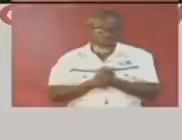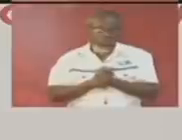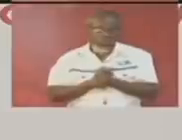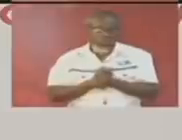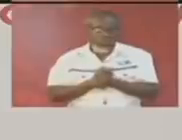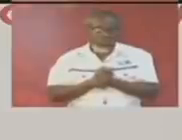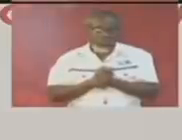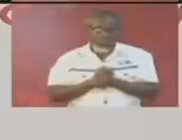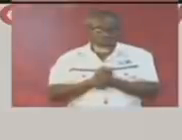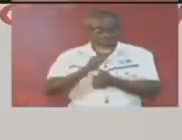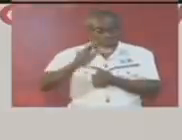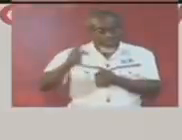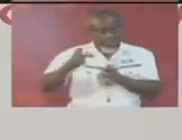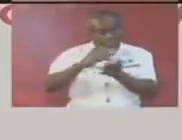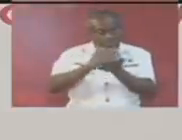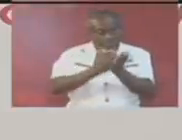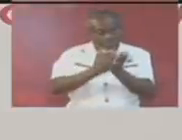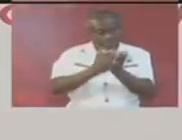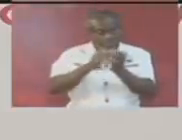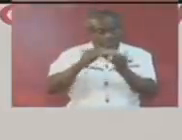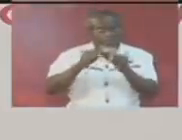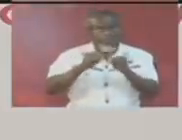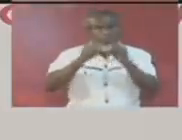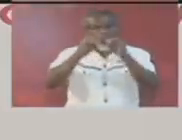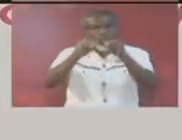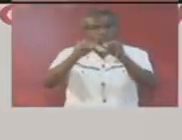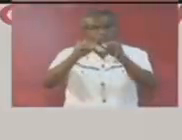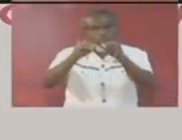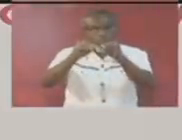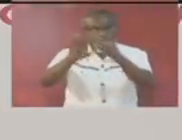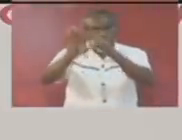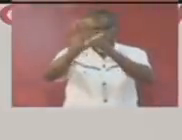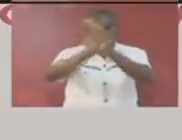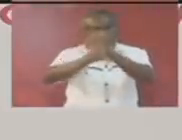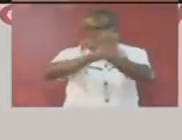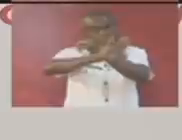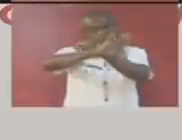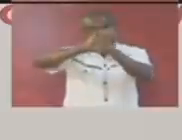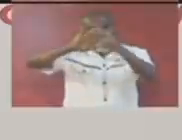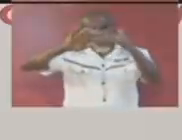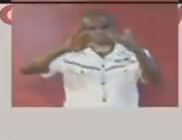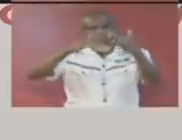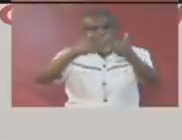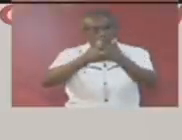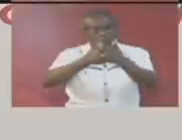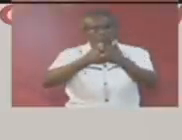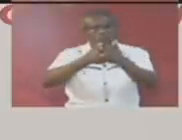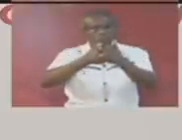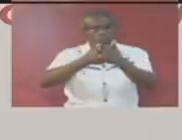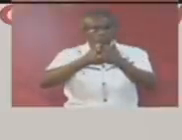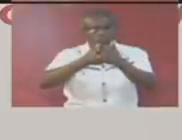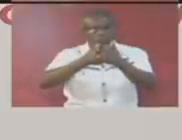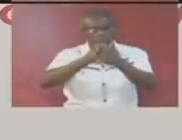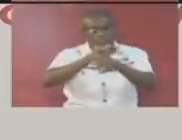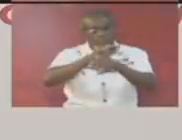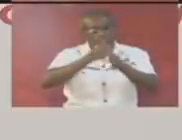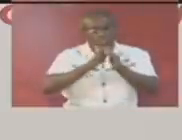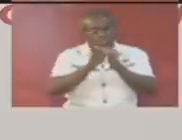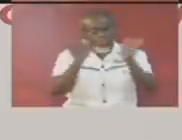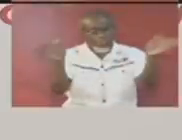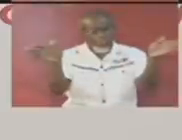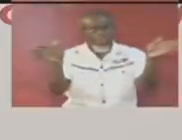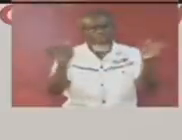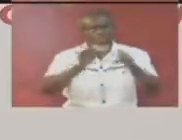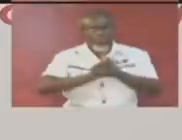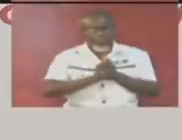immunity, ensuring that a significant proportion of the population is vaccinated to allow for a decreased transmission of